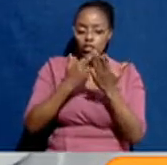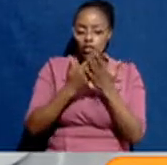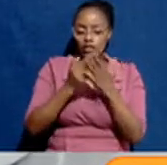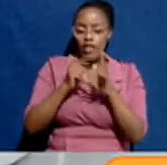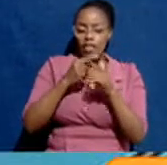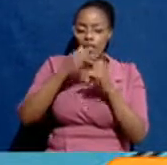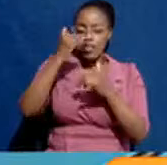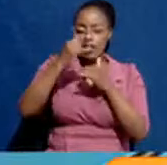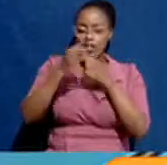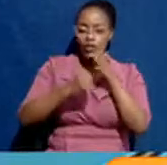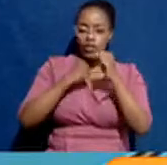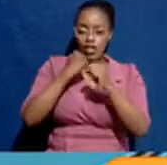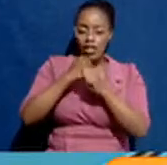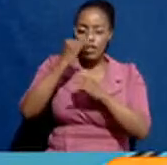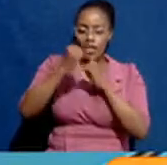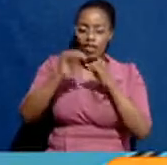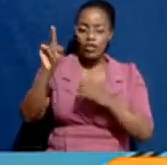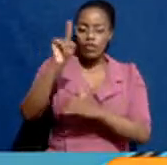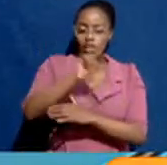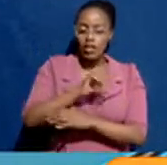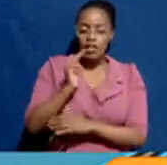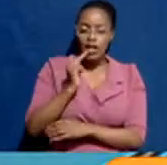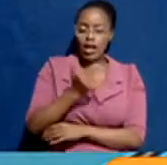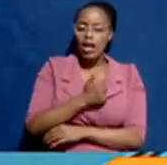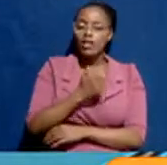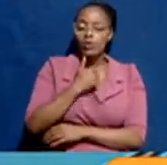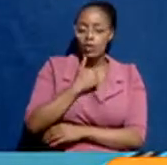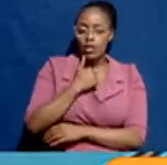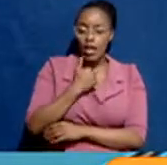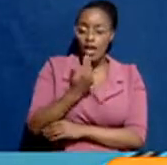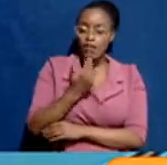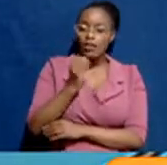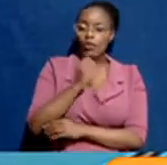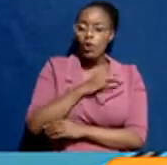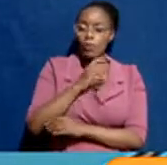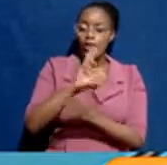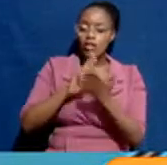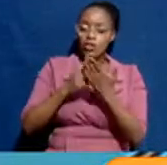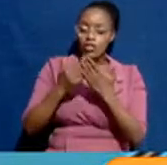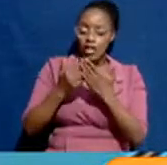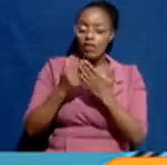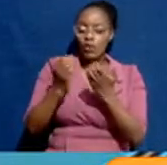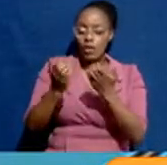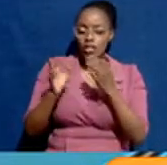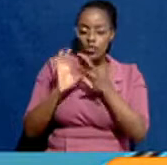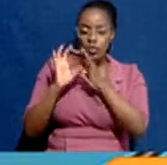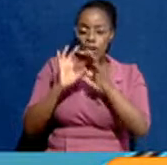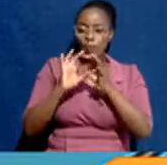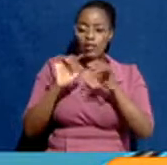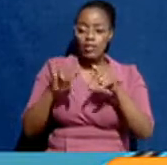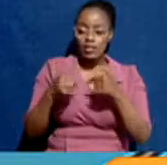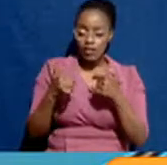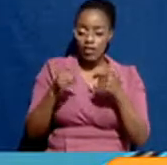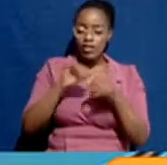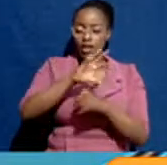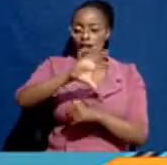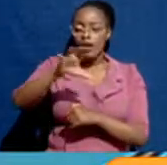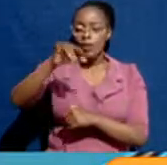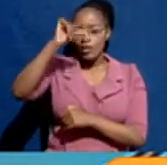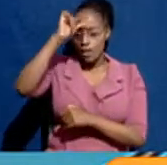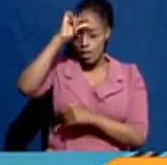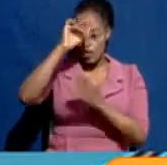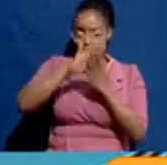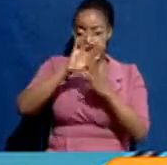end of the year, at the end of the day, we are complaining of resources. So one, we need to harmonize ourselves as county government